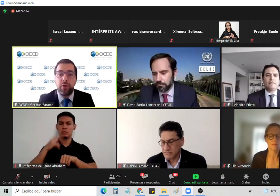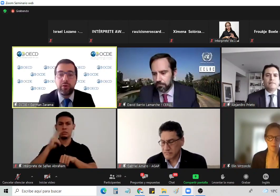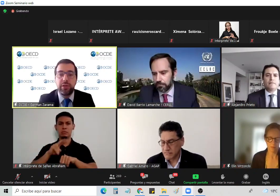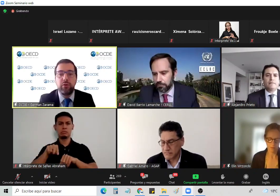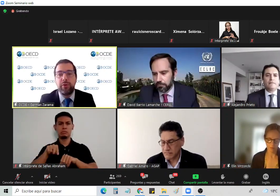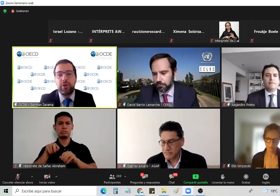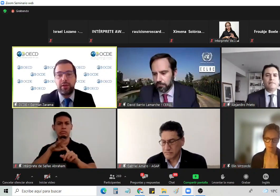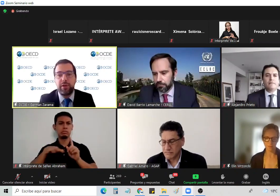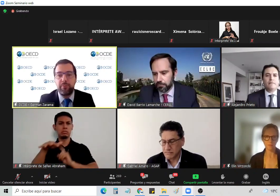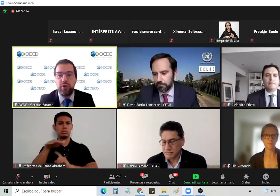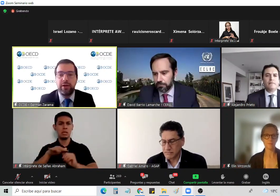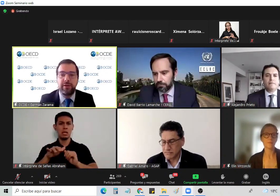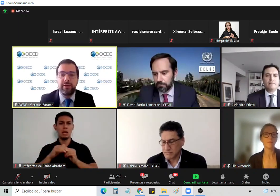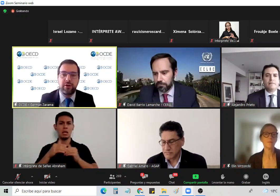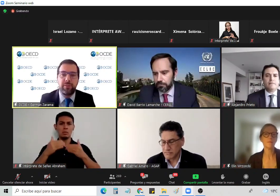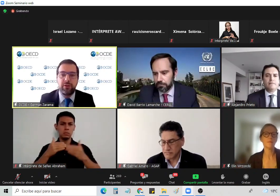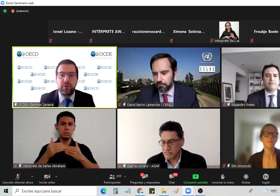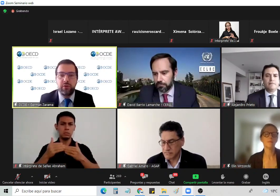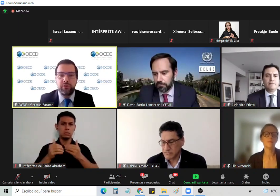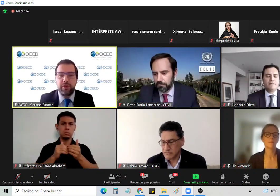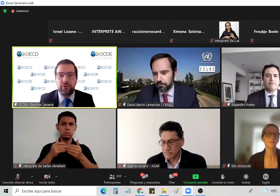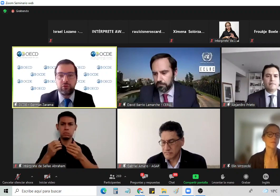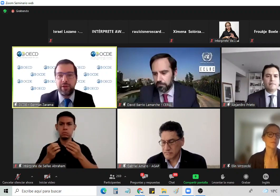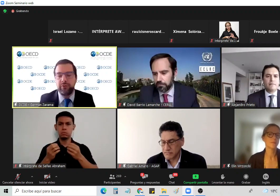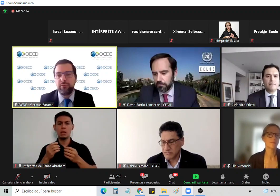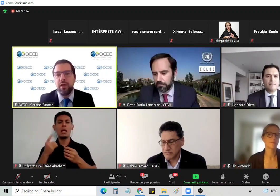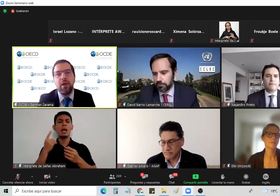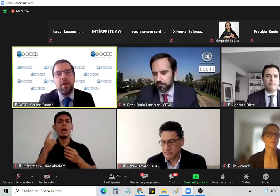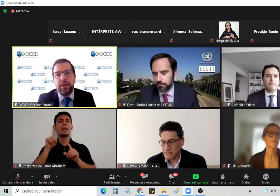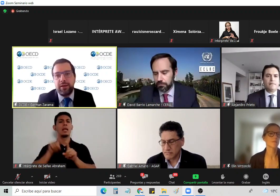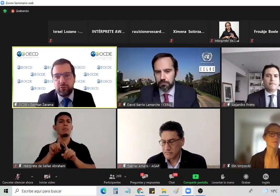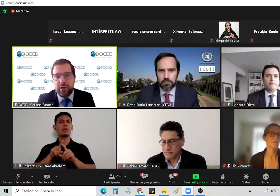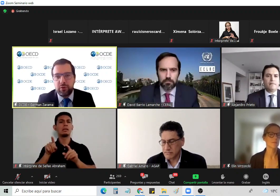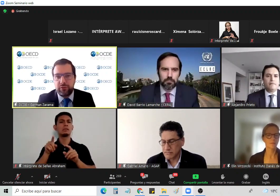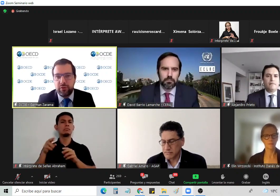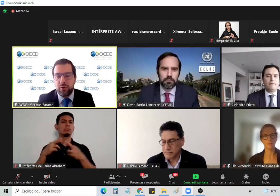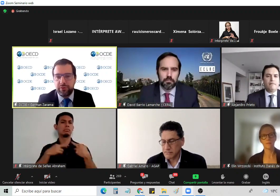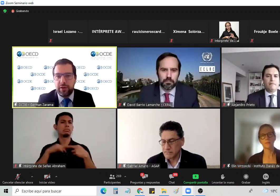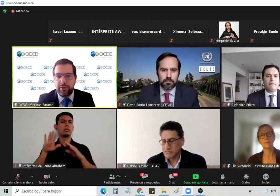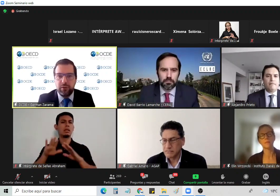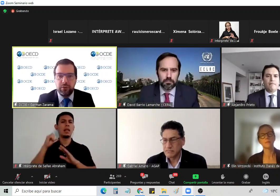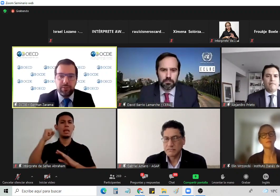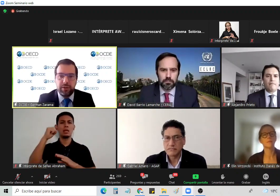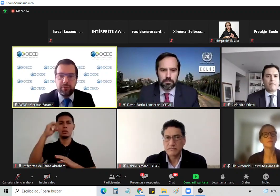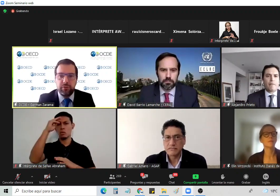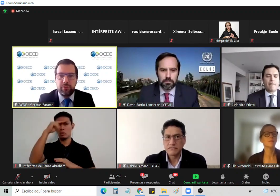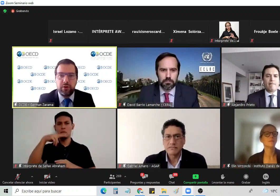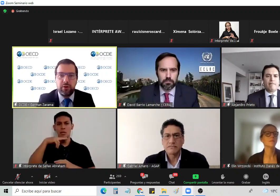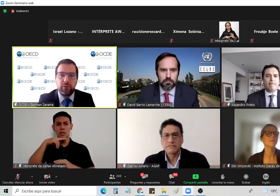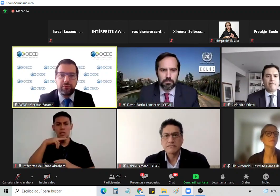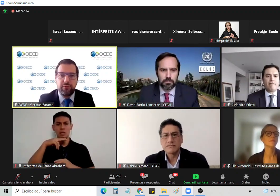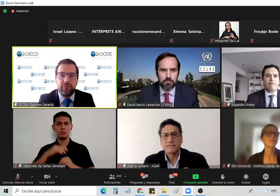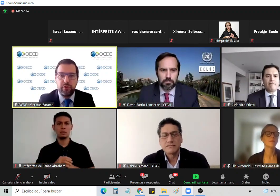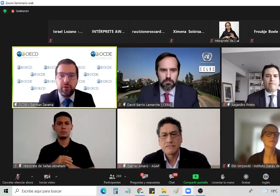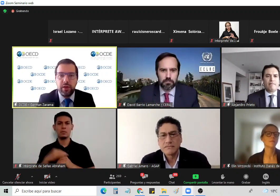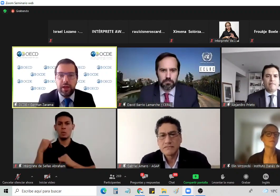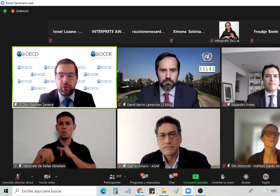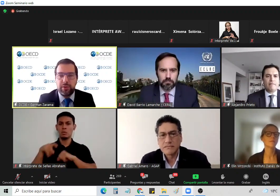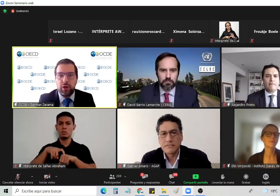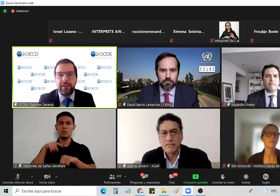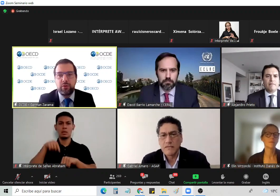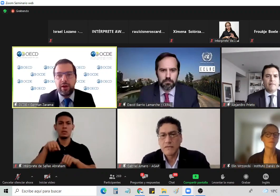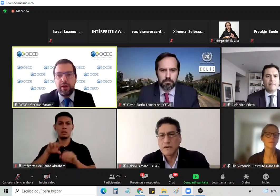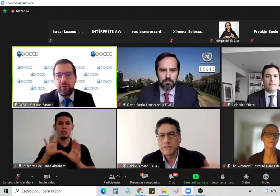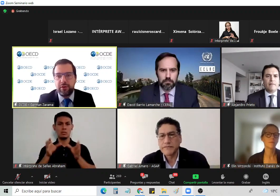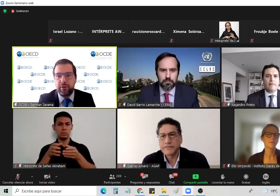trying to do is have a competitive environment a productive environment that it also focuses on human rights what we have been